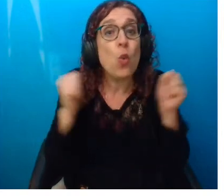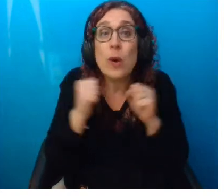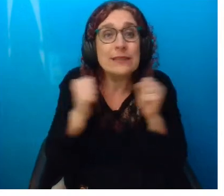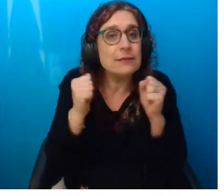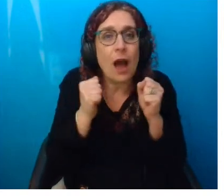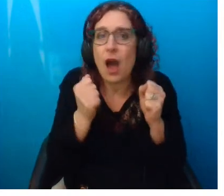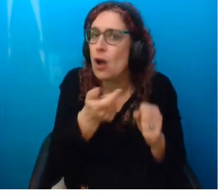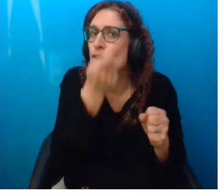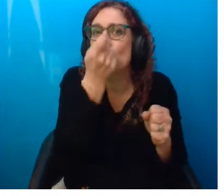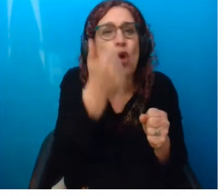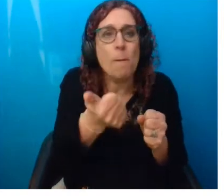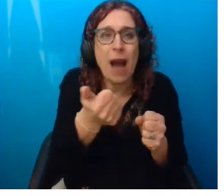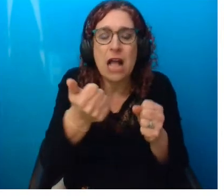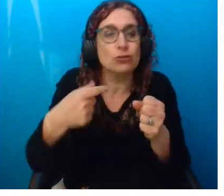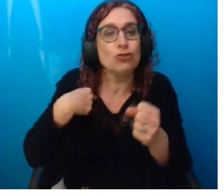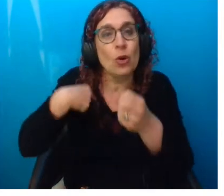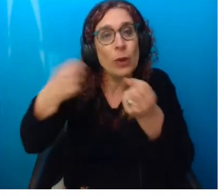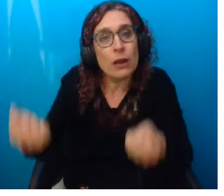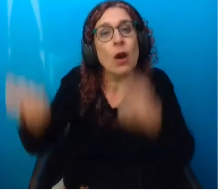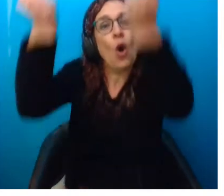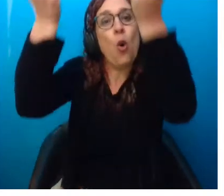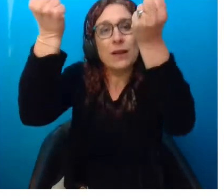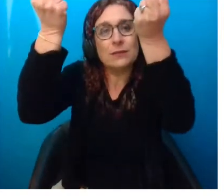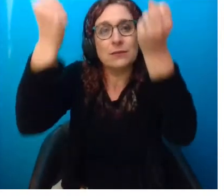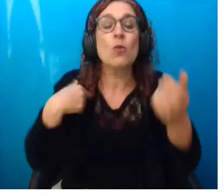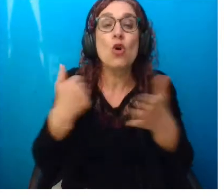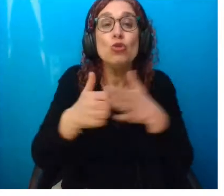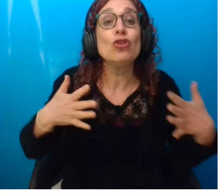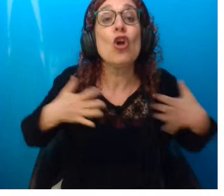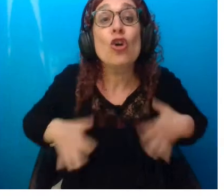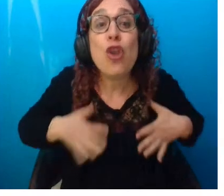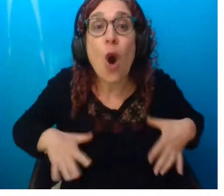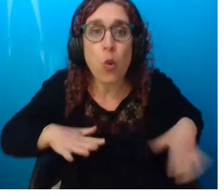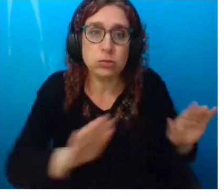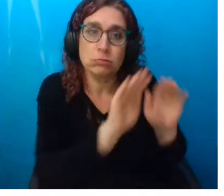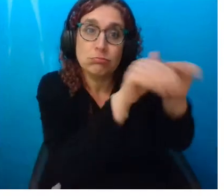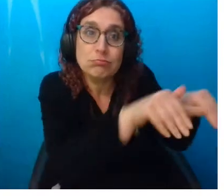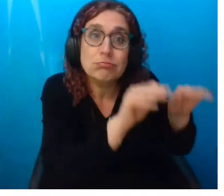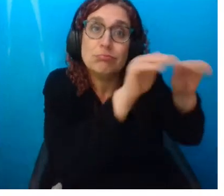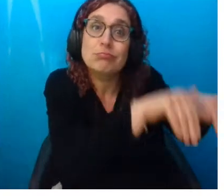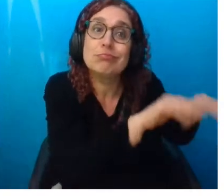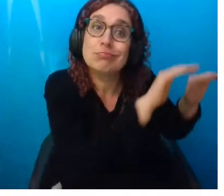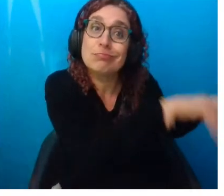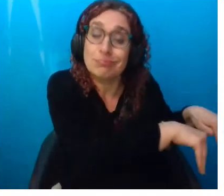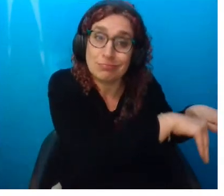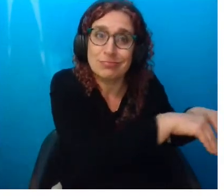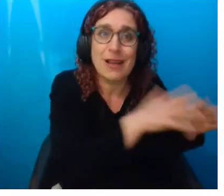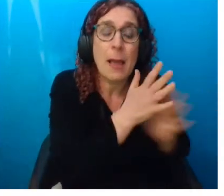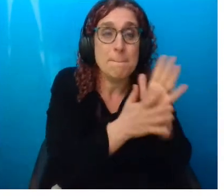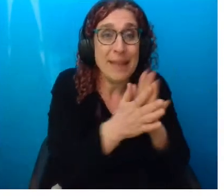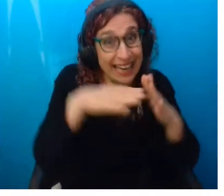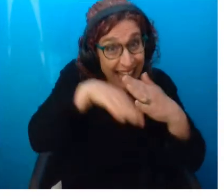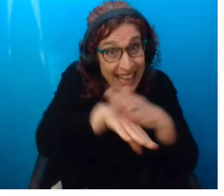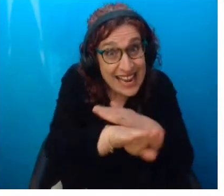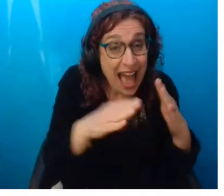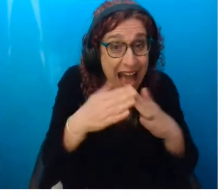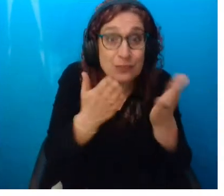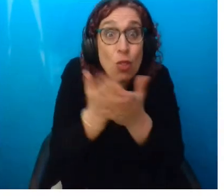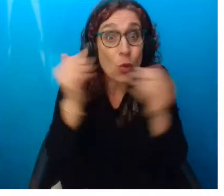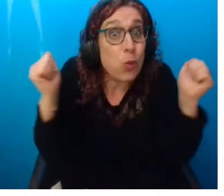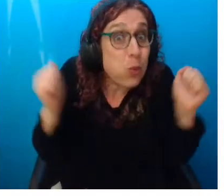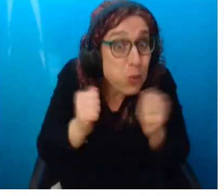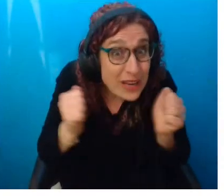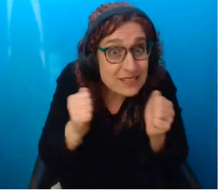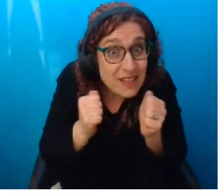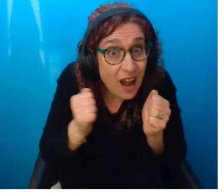dry clothes indoors in the wintertime. So we tend to have a much more humid environment indoors over the winter months, which